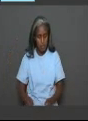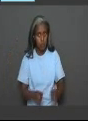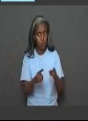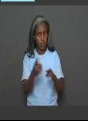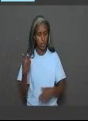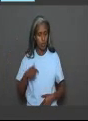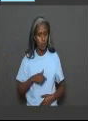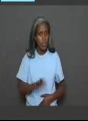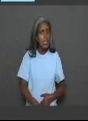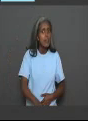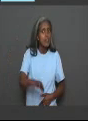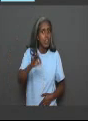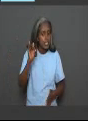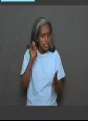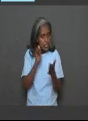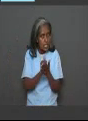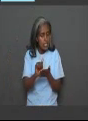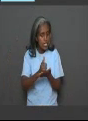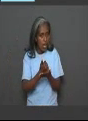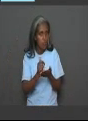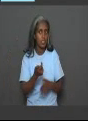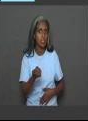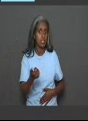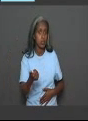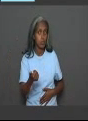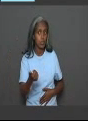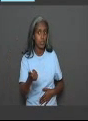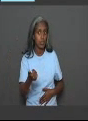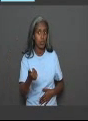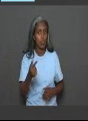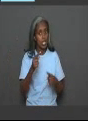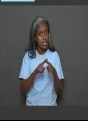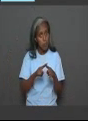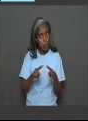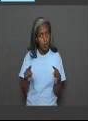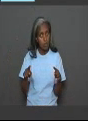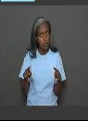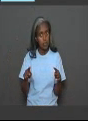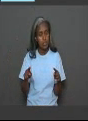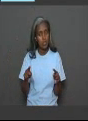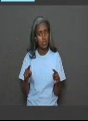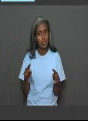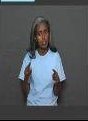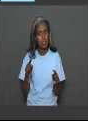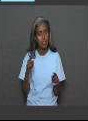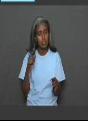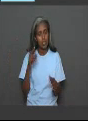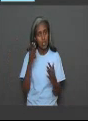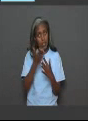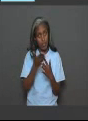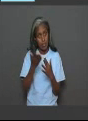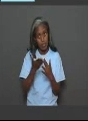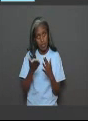In this way, we find that the average speed of the particle